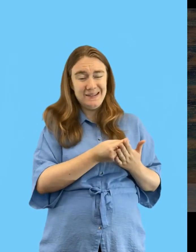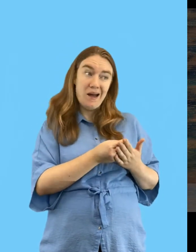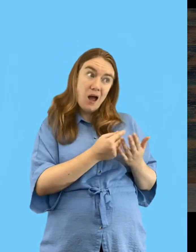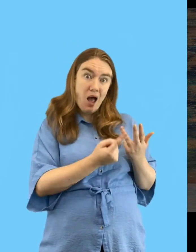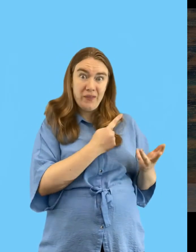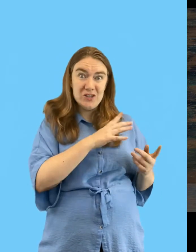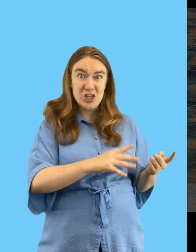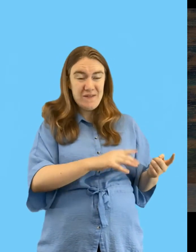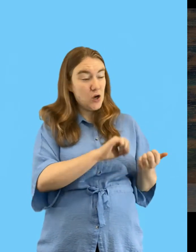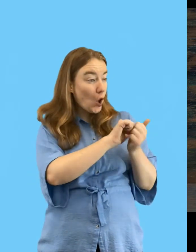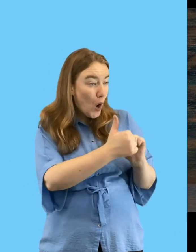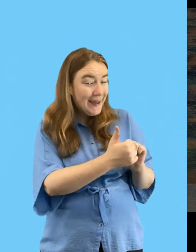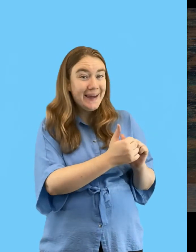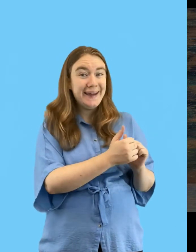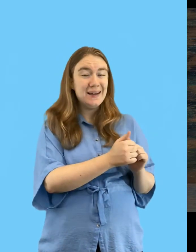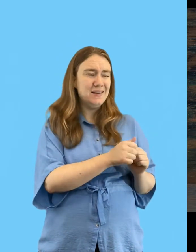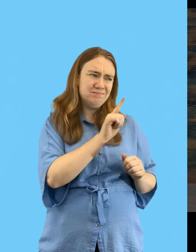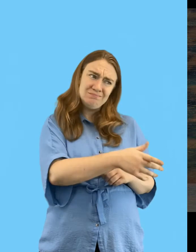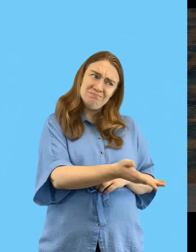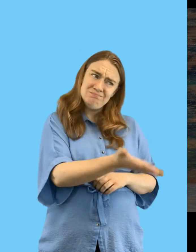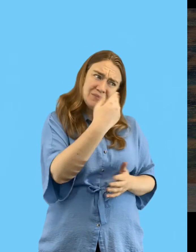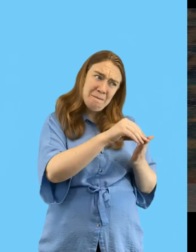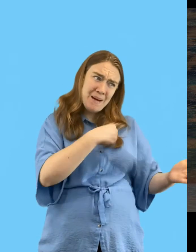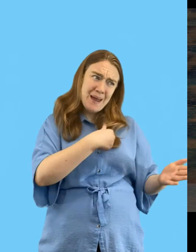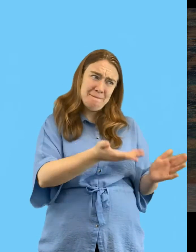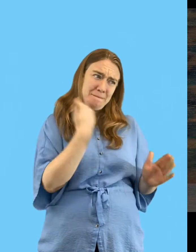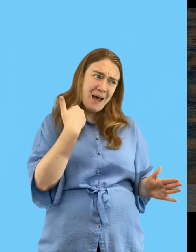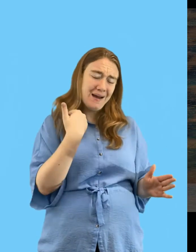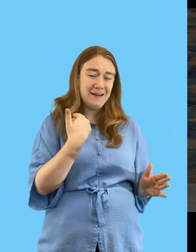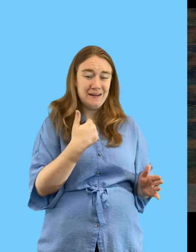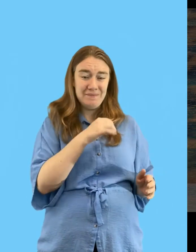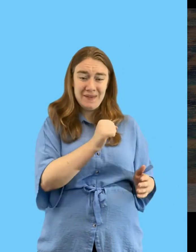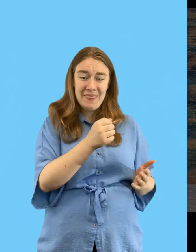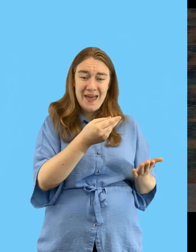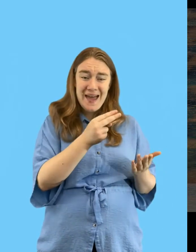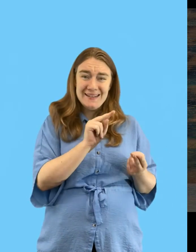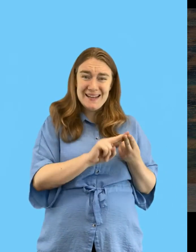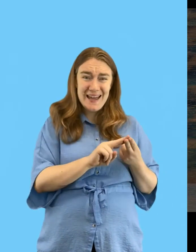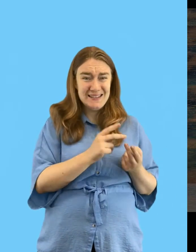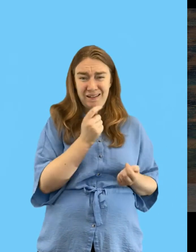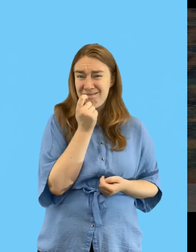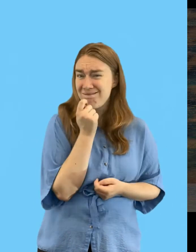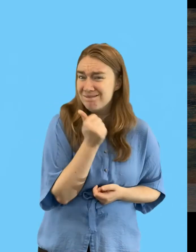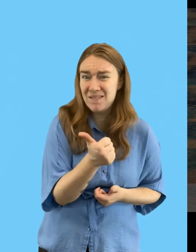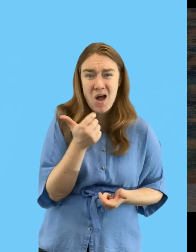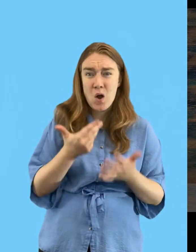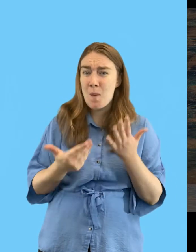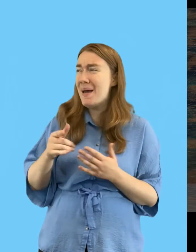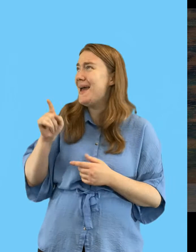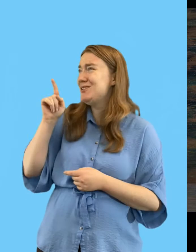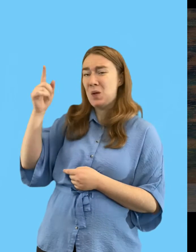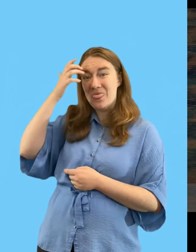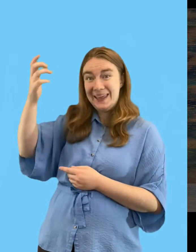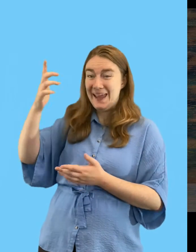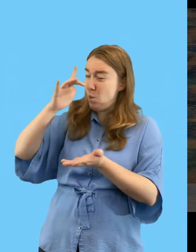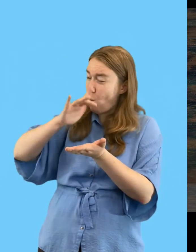servant, and he demands that this servant pay back a debt, a tiny debt by comparison, of 100